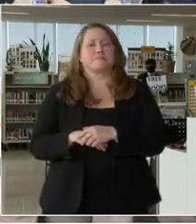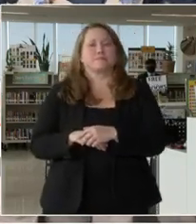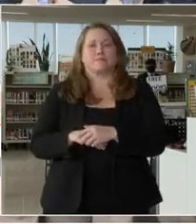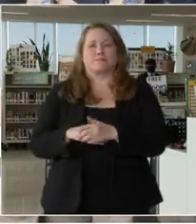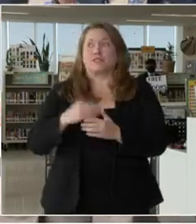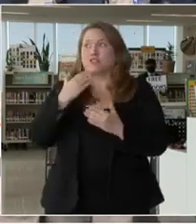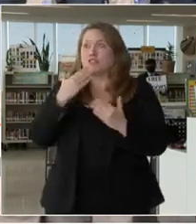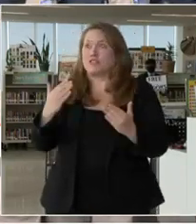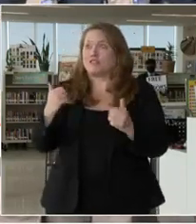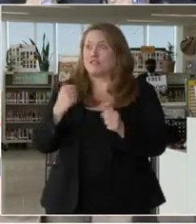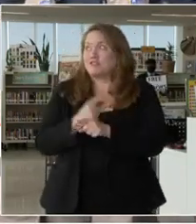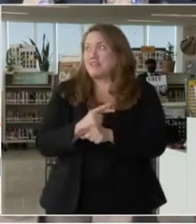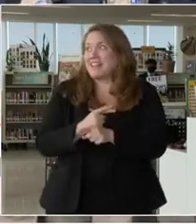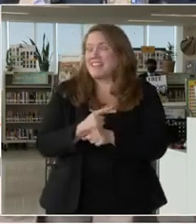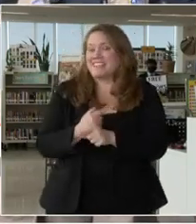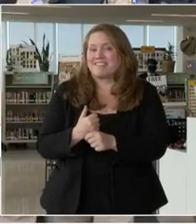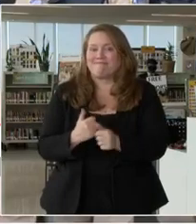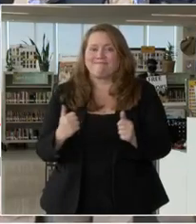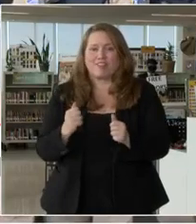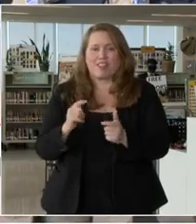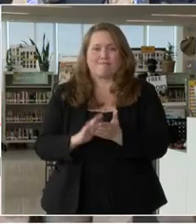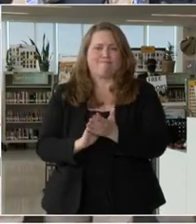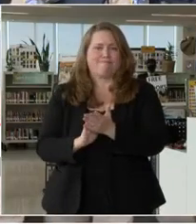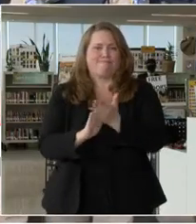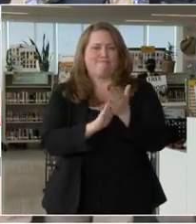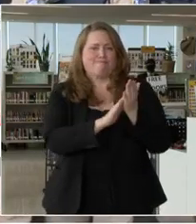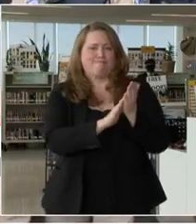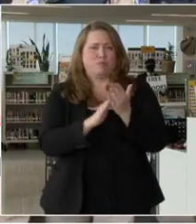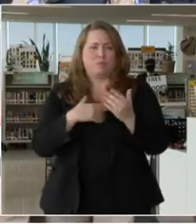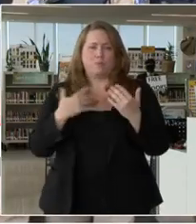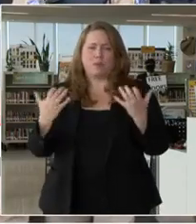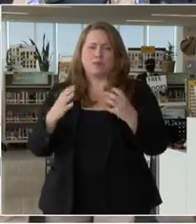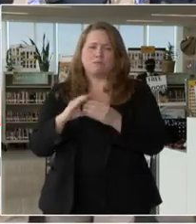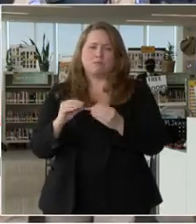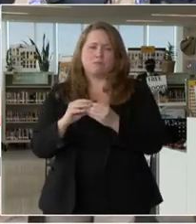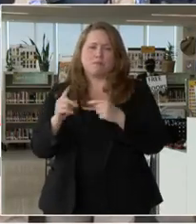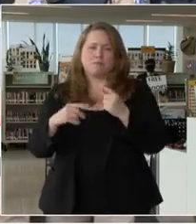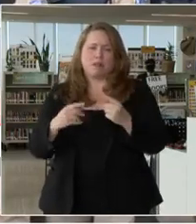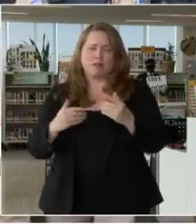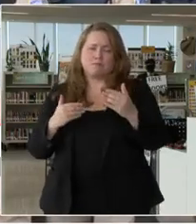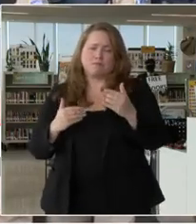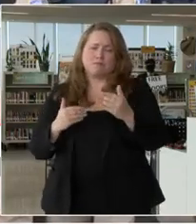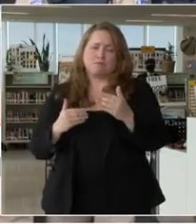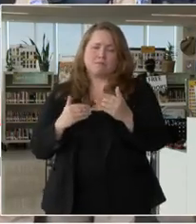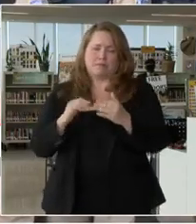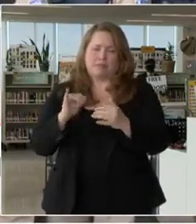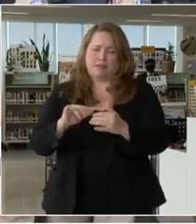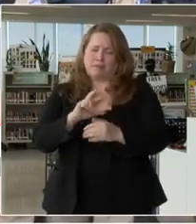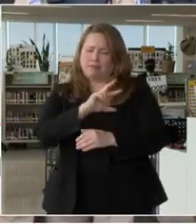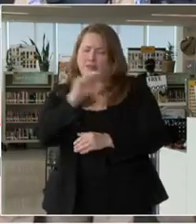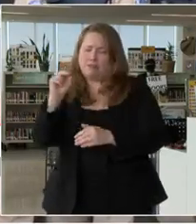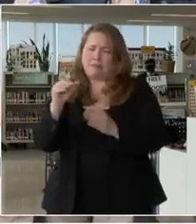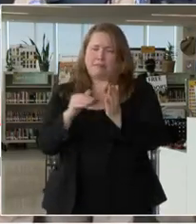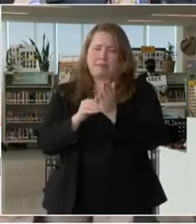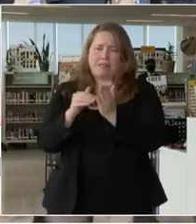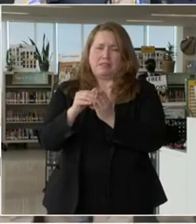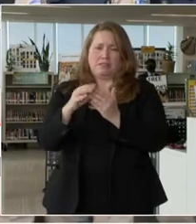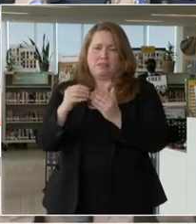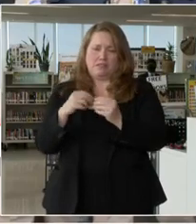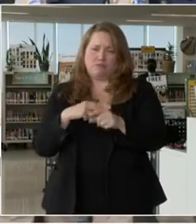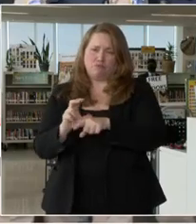We've talked previously about the nearly $30 million that we're investing over the next 3 years to